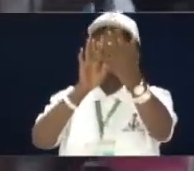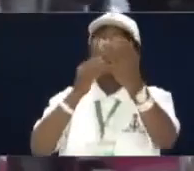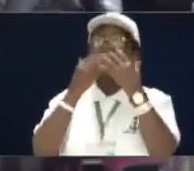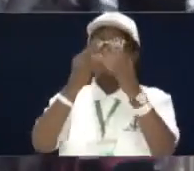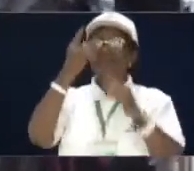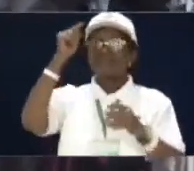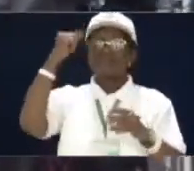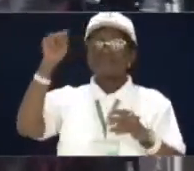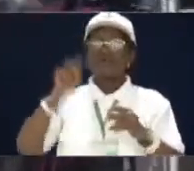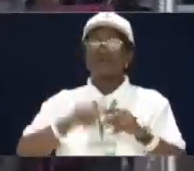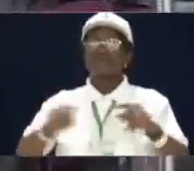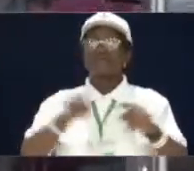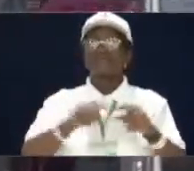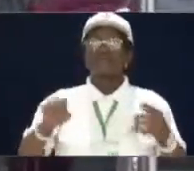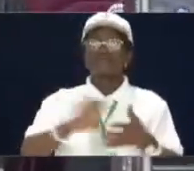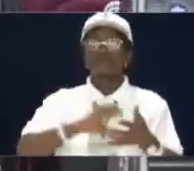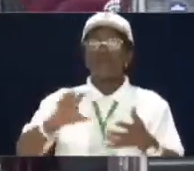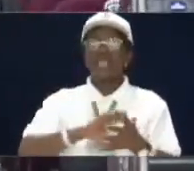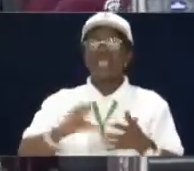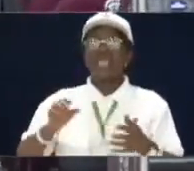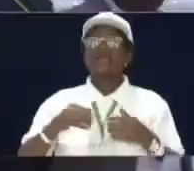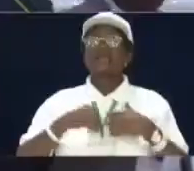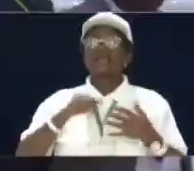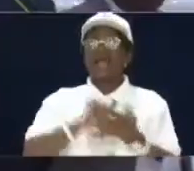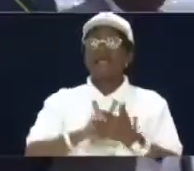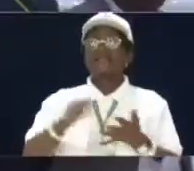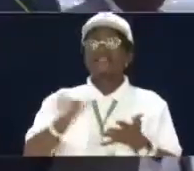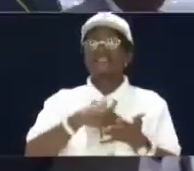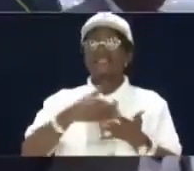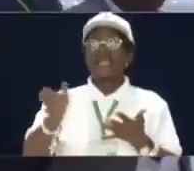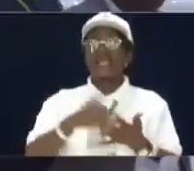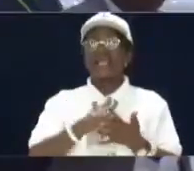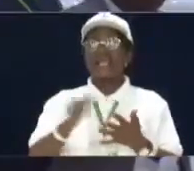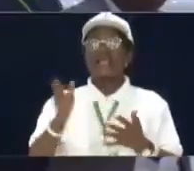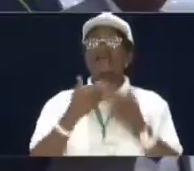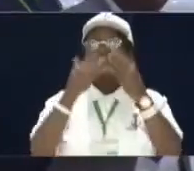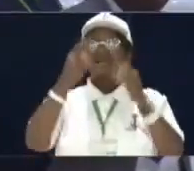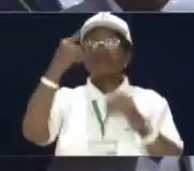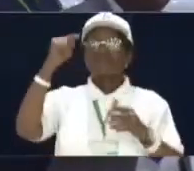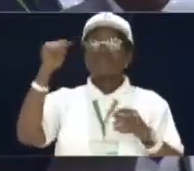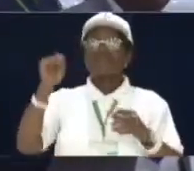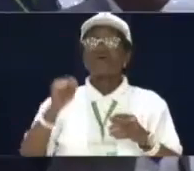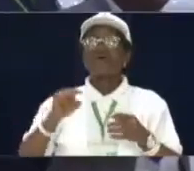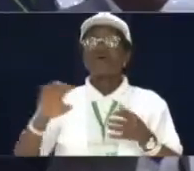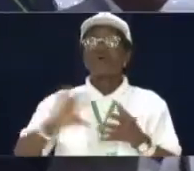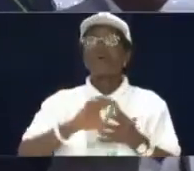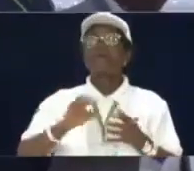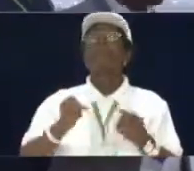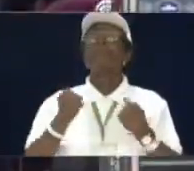Thank you for the various choir that sang. Thank you for the mass choir.